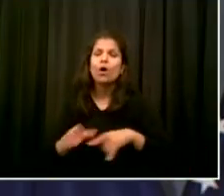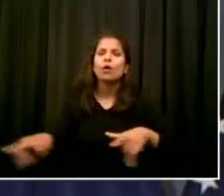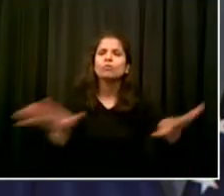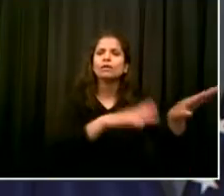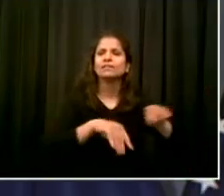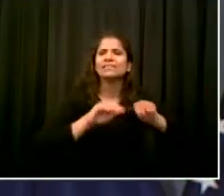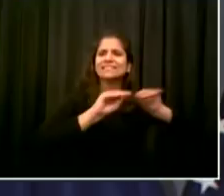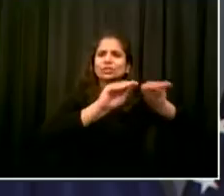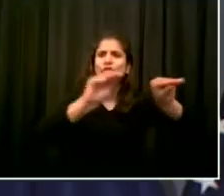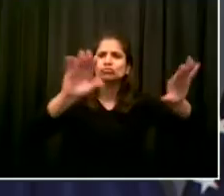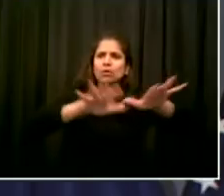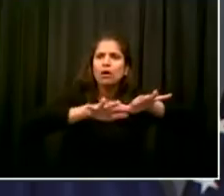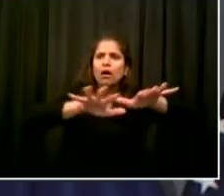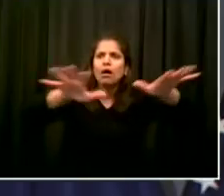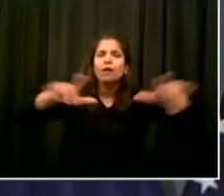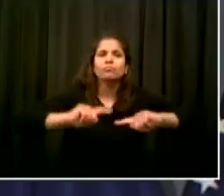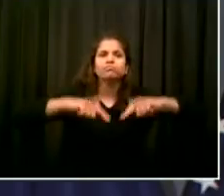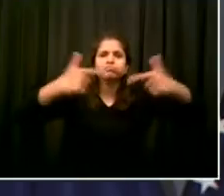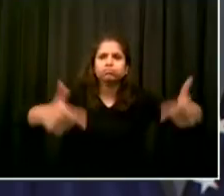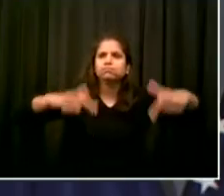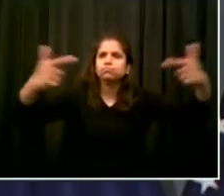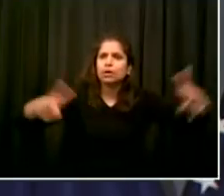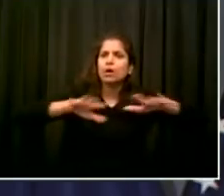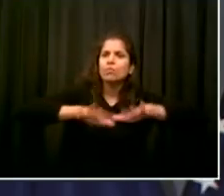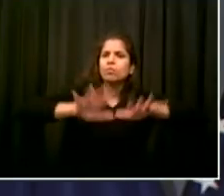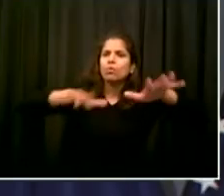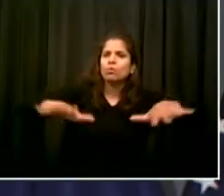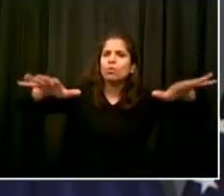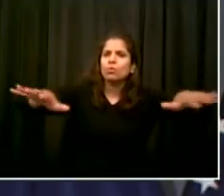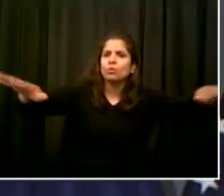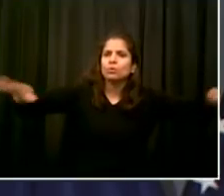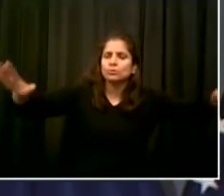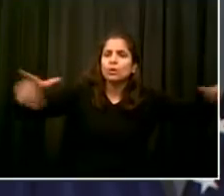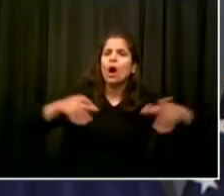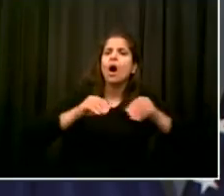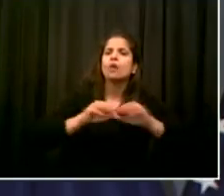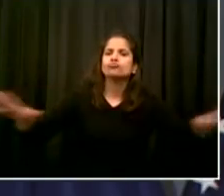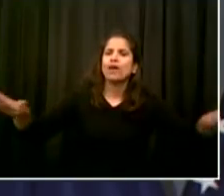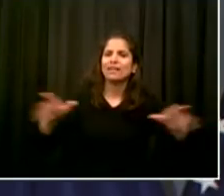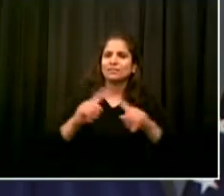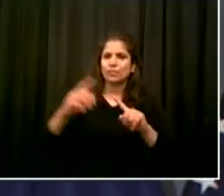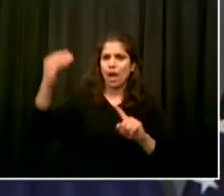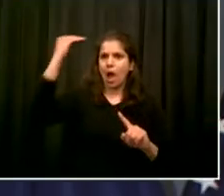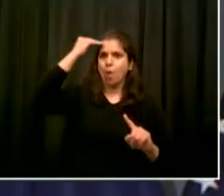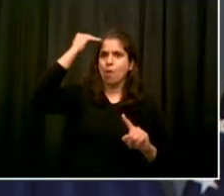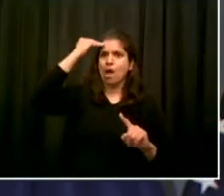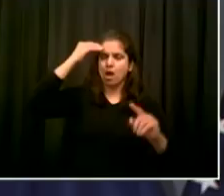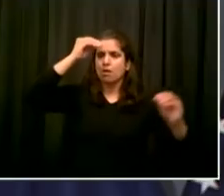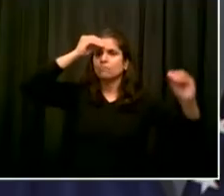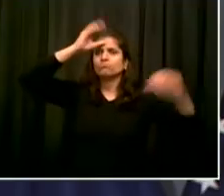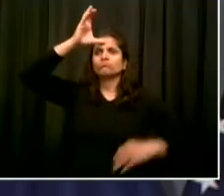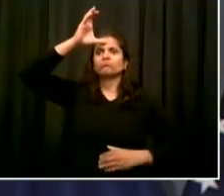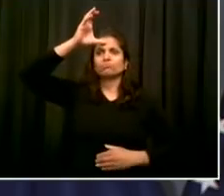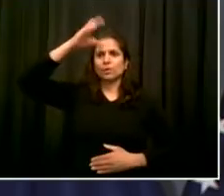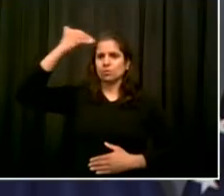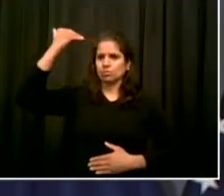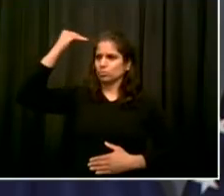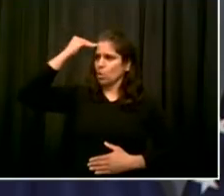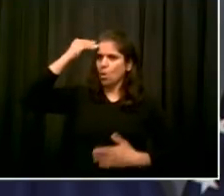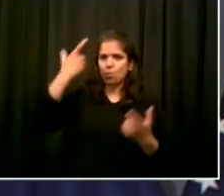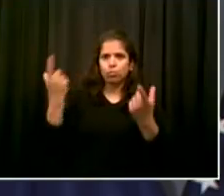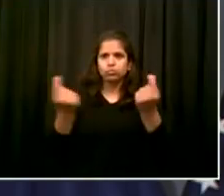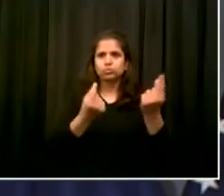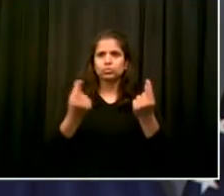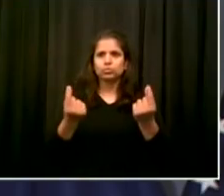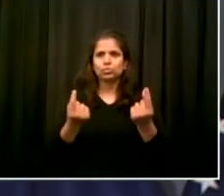big difference. They go back into those communities with a renewed mindset. They use their influence in